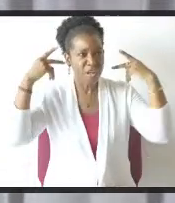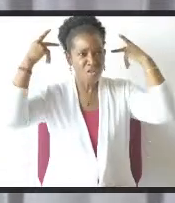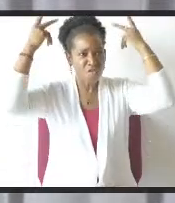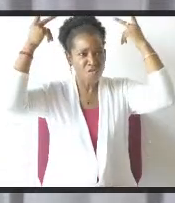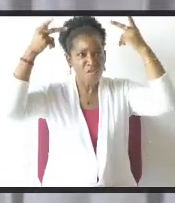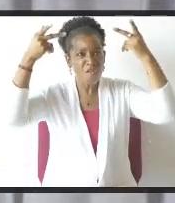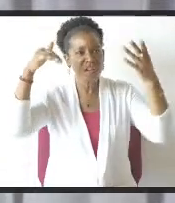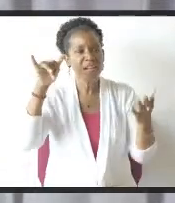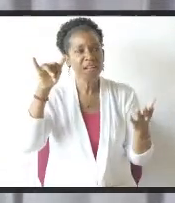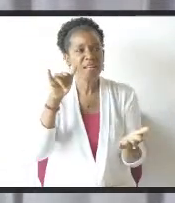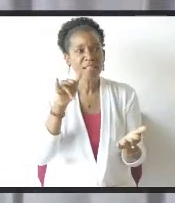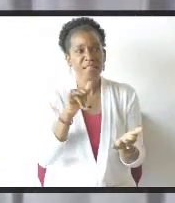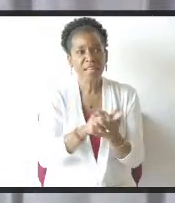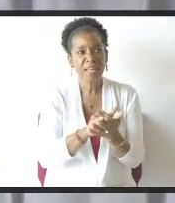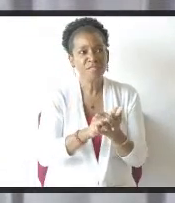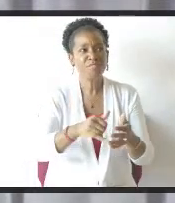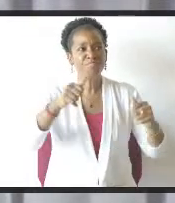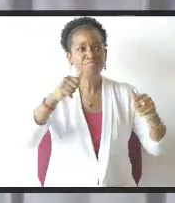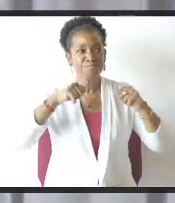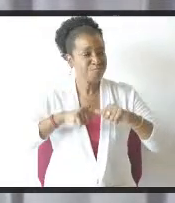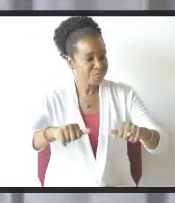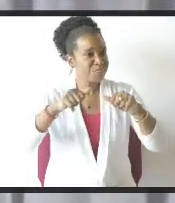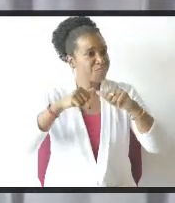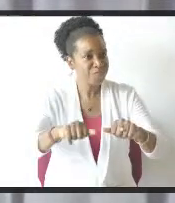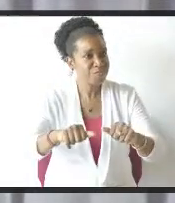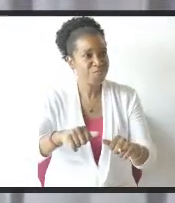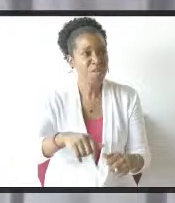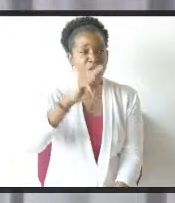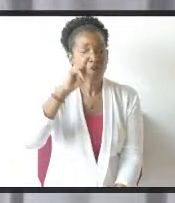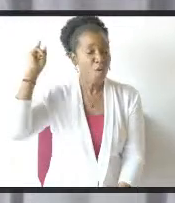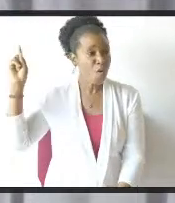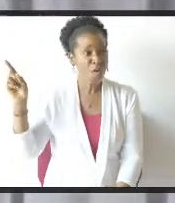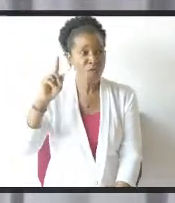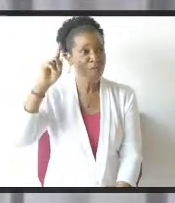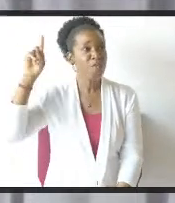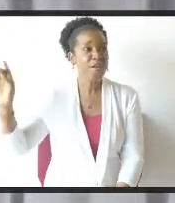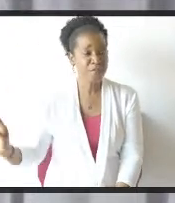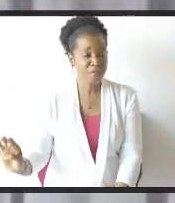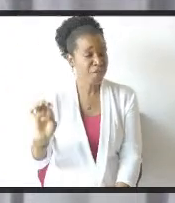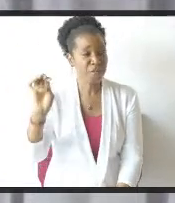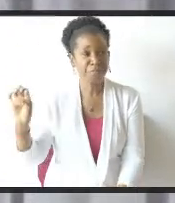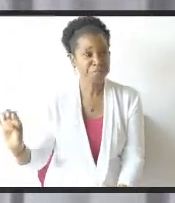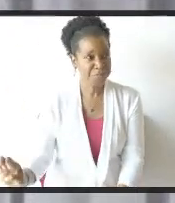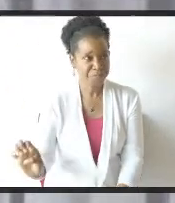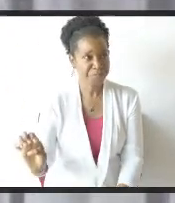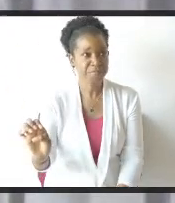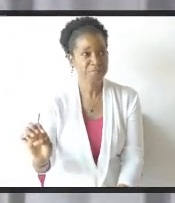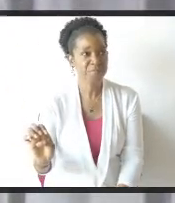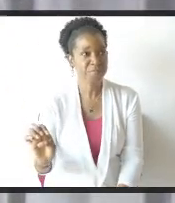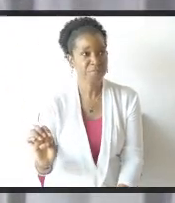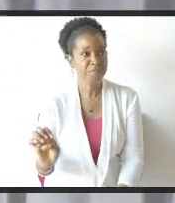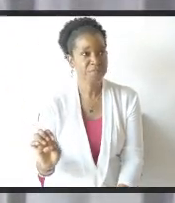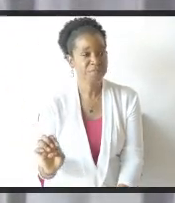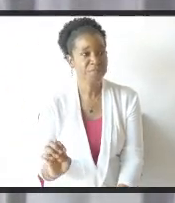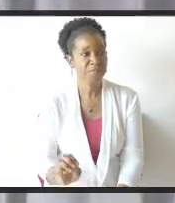clear that when he returns, Jesus Christ returns, we shall be like him. That blows my mind.